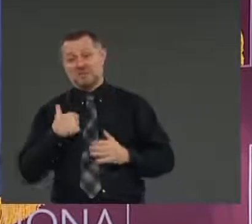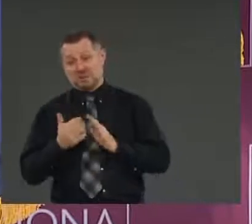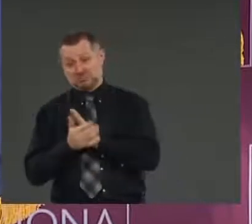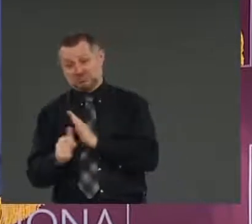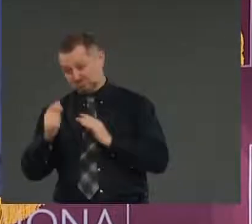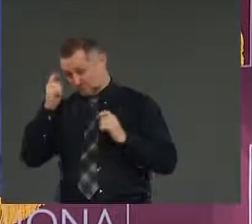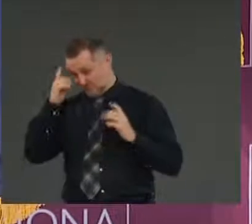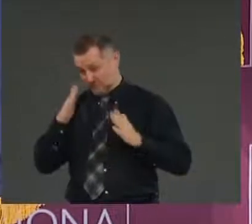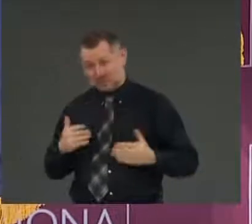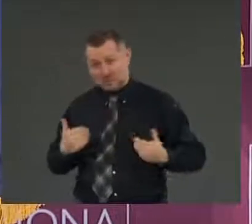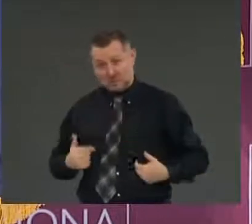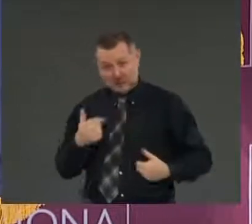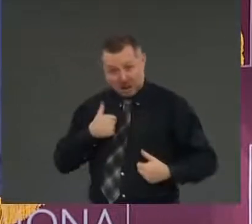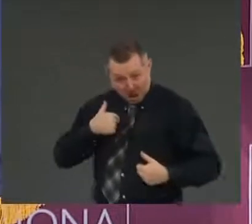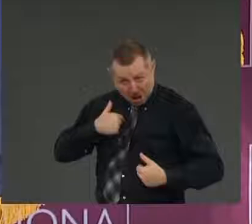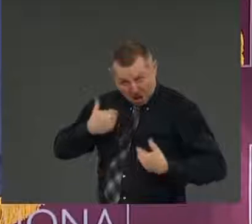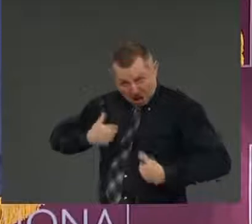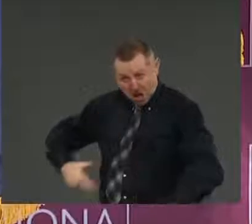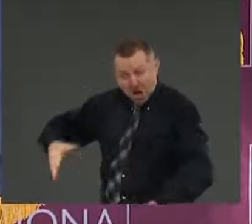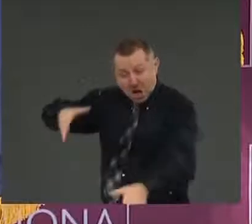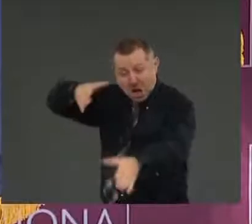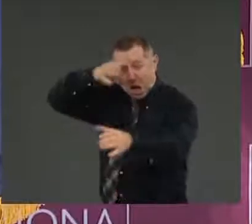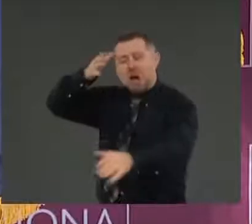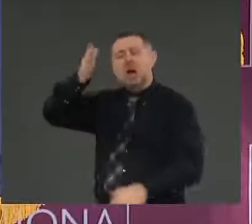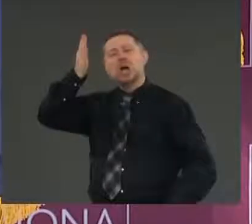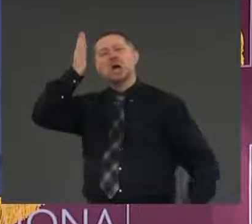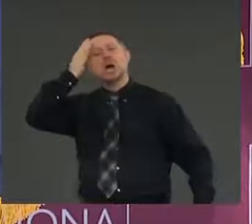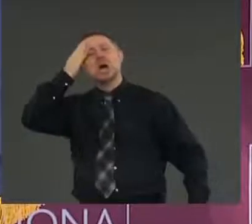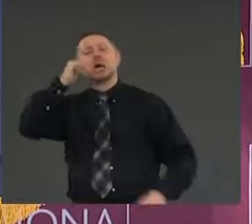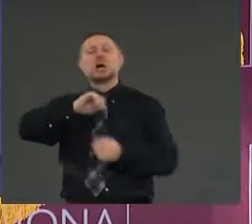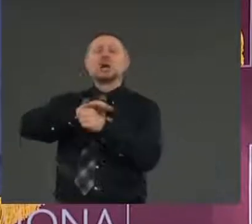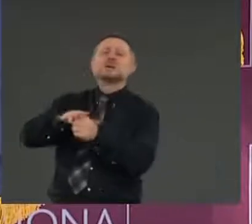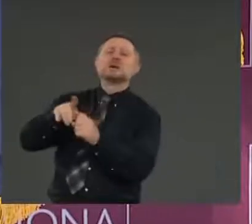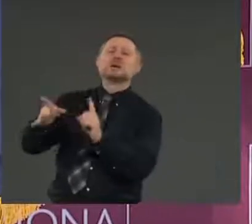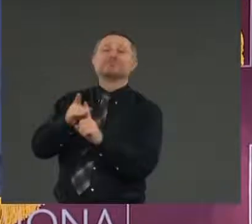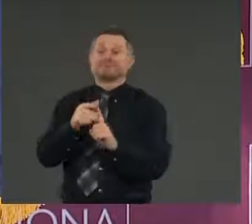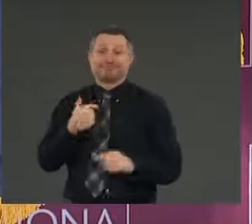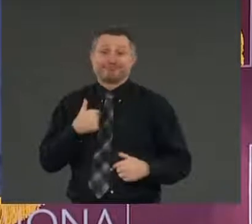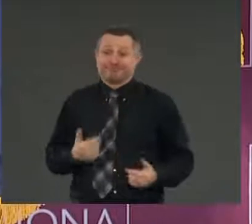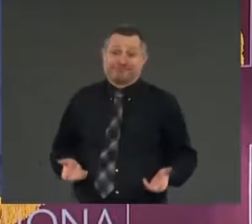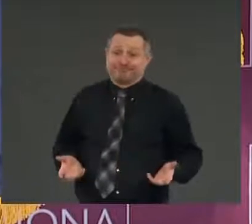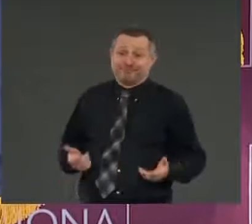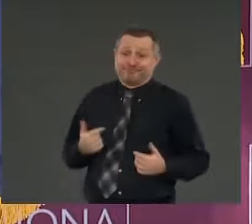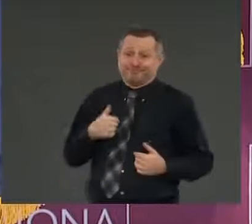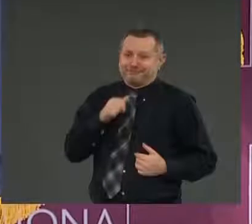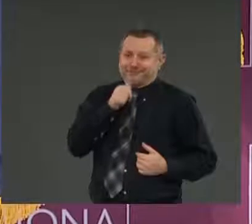but I am not expert in global transmissions in a viral